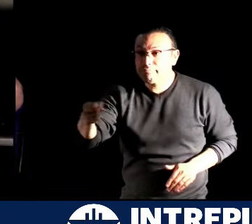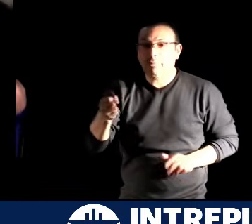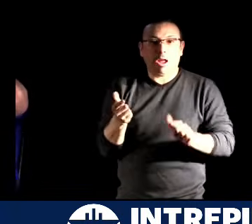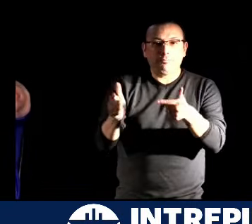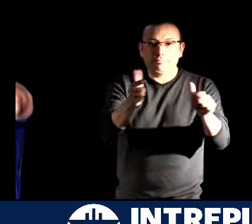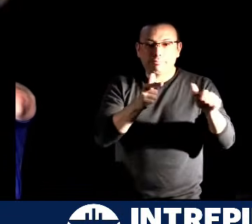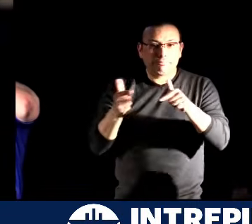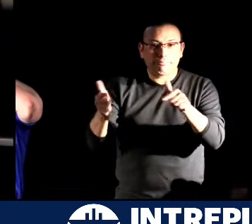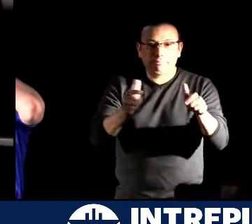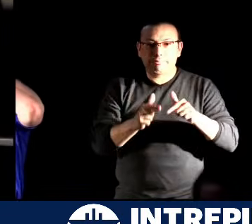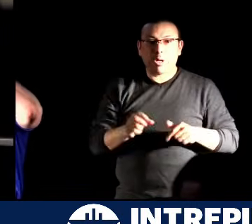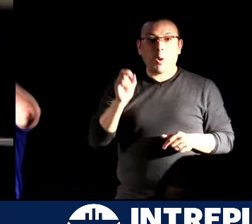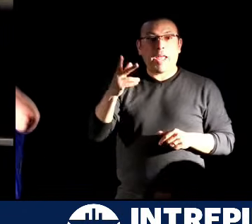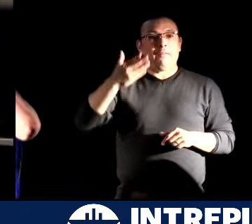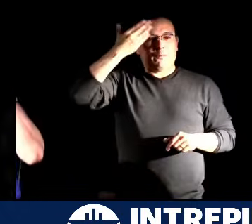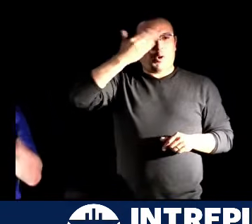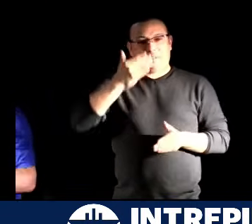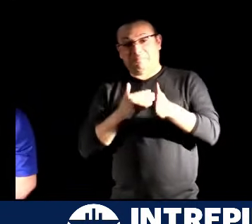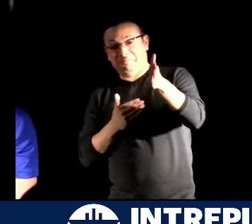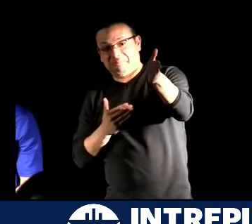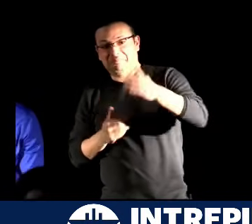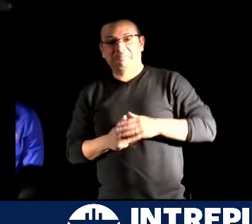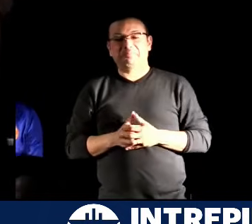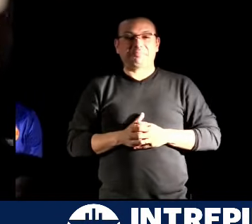you. All right, right up here in the front.